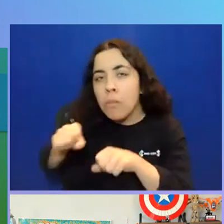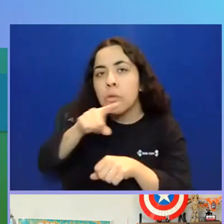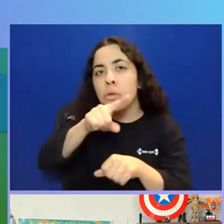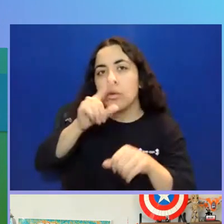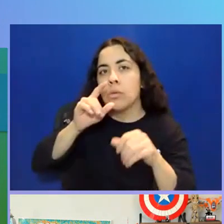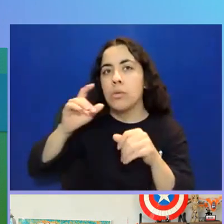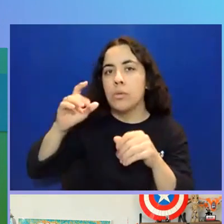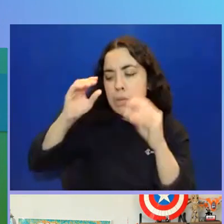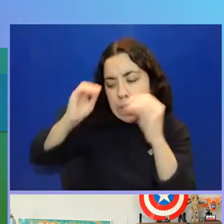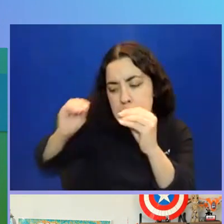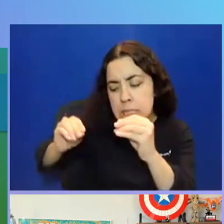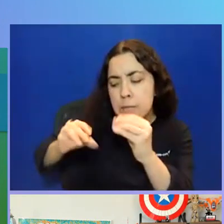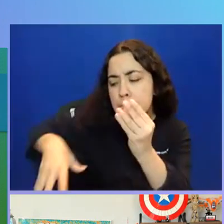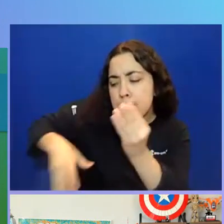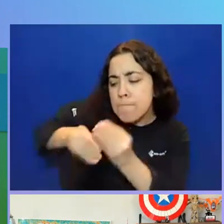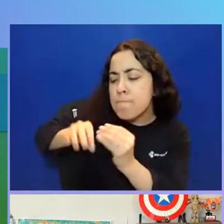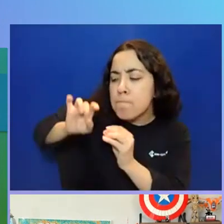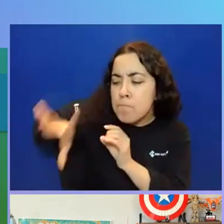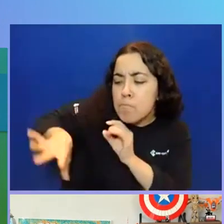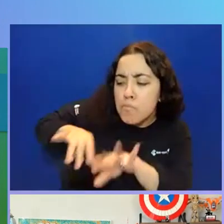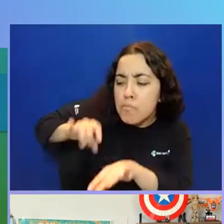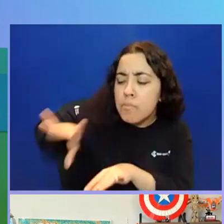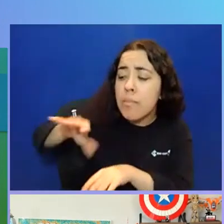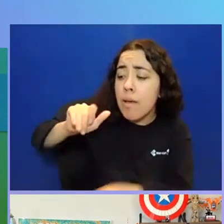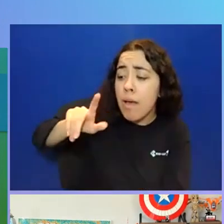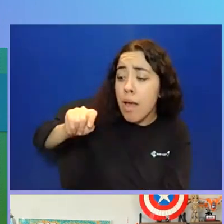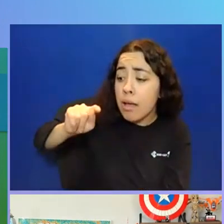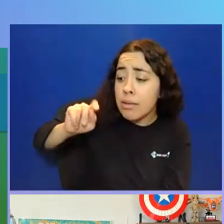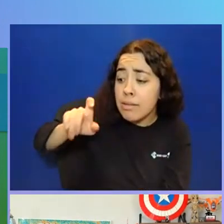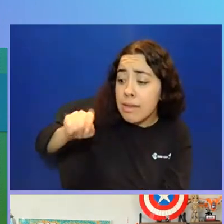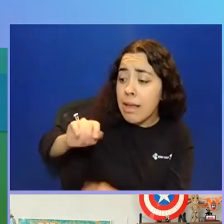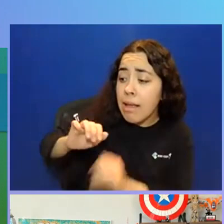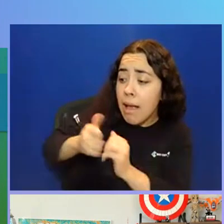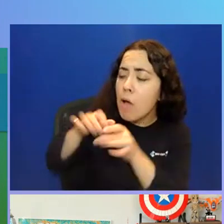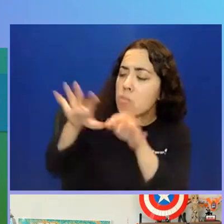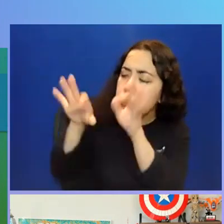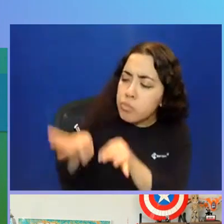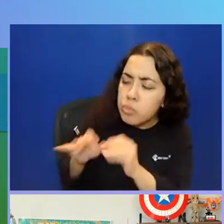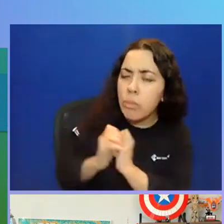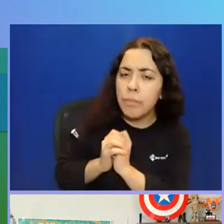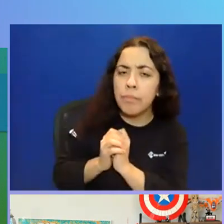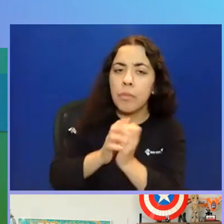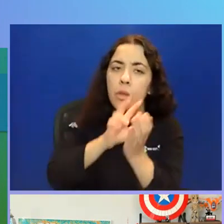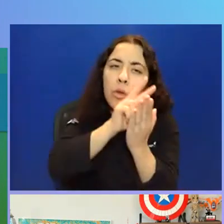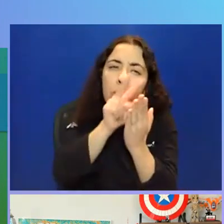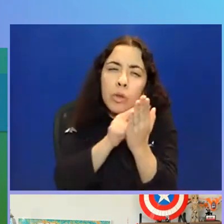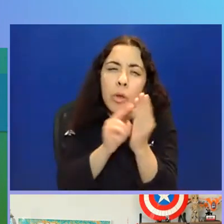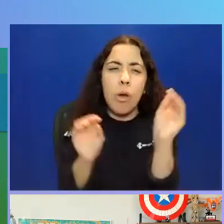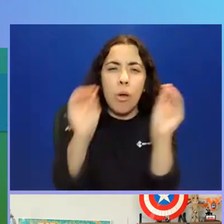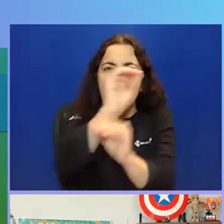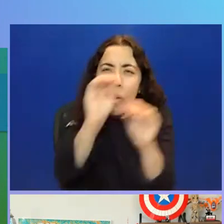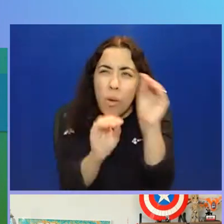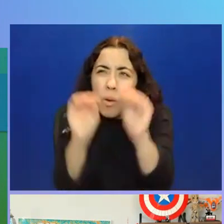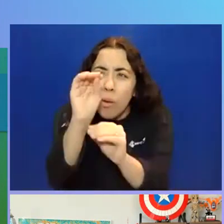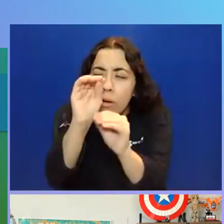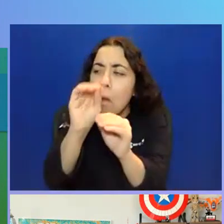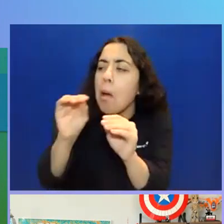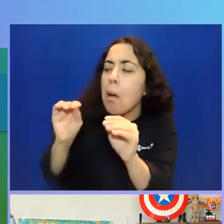you add alt text to the pictures. Here's how you think about reading order in this document, those sorts of